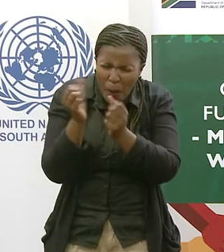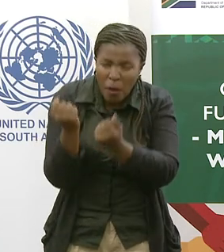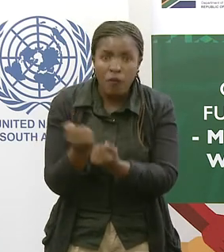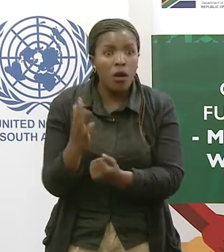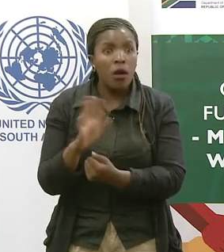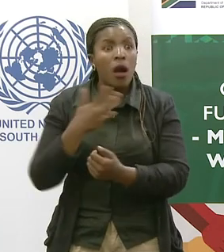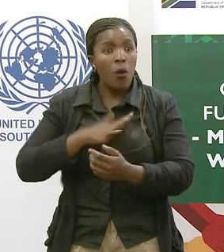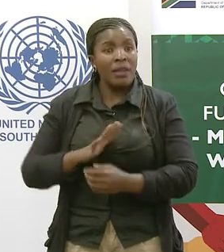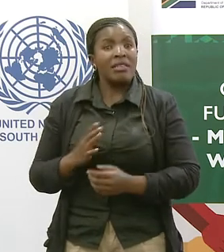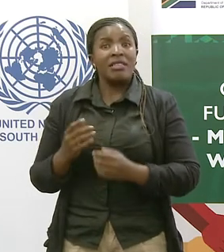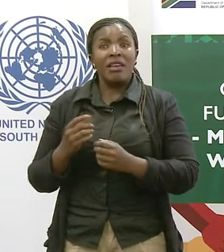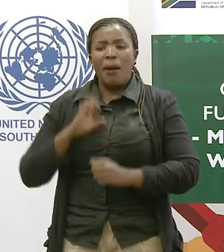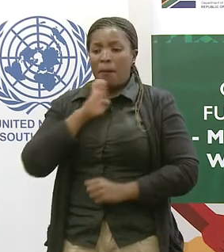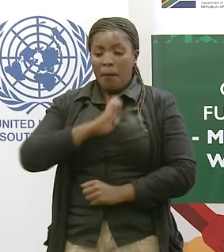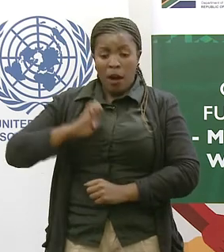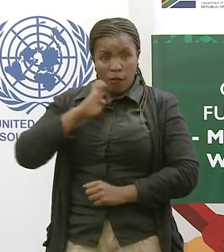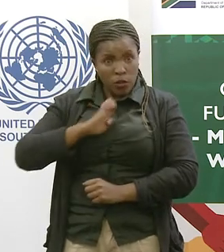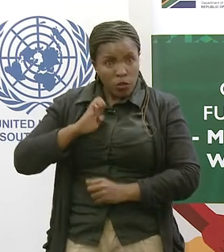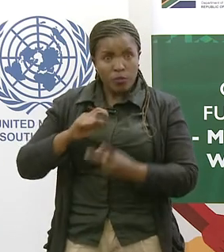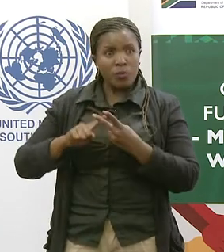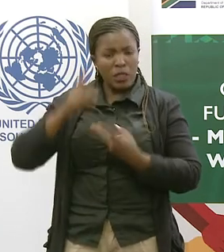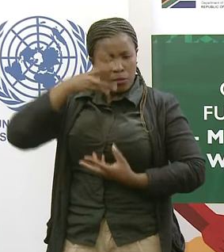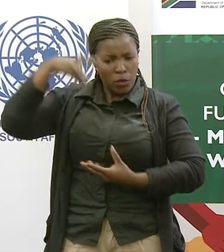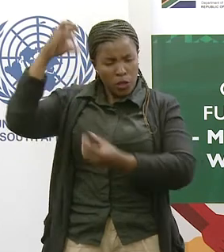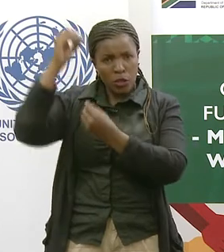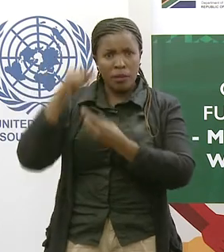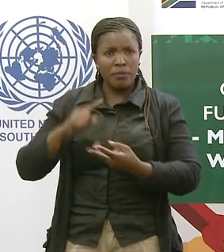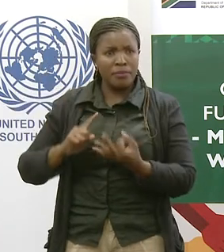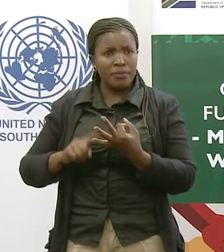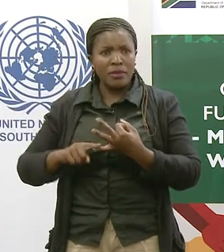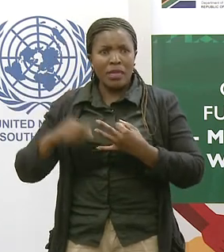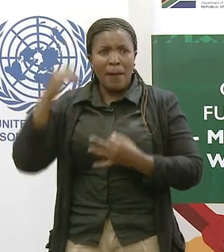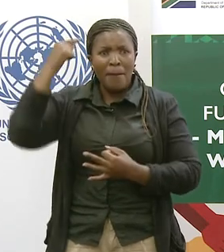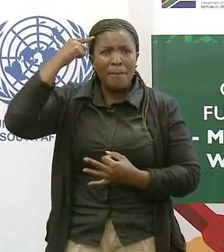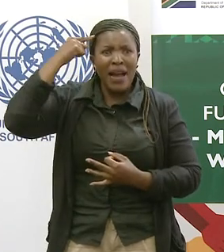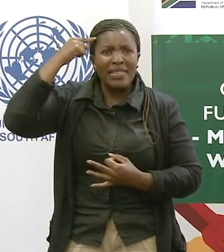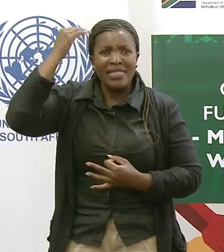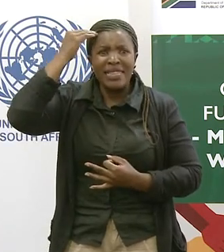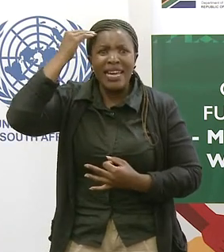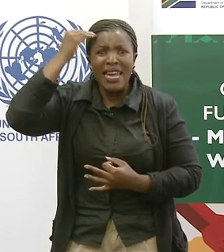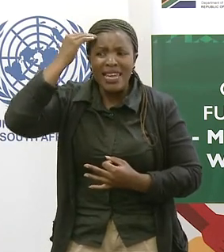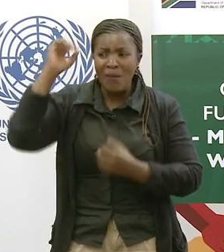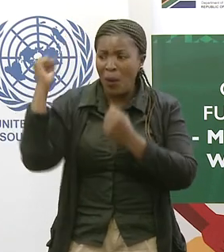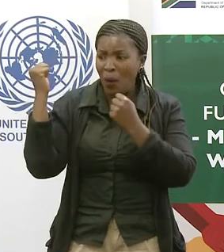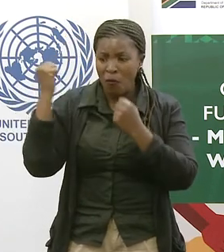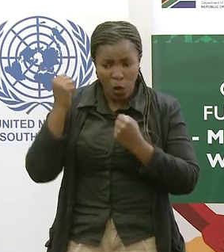emotionally powerful, spiritually powerful, intellectually powerful. And that power won't